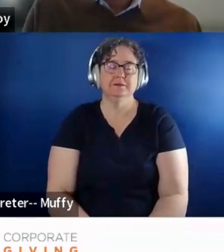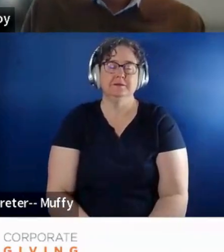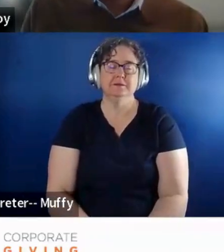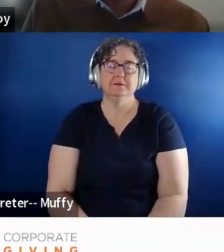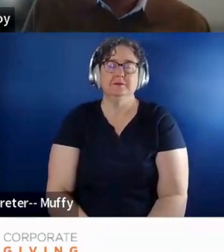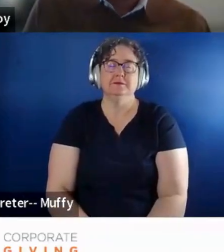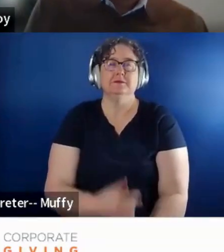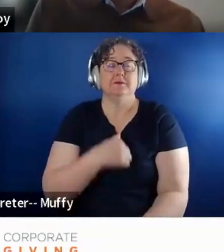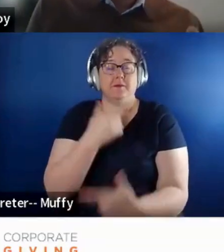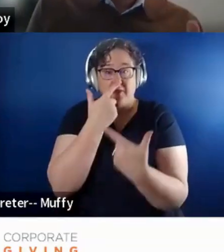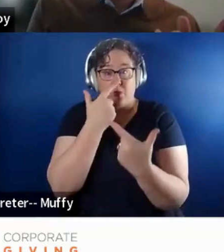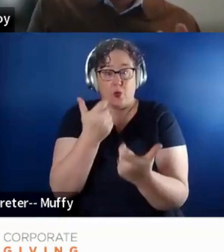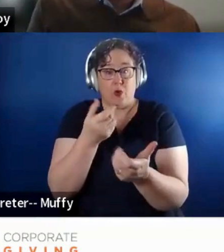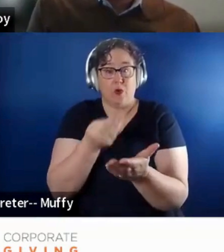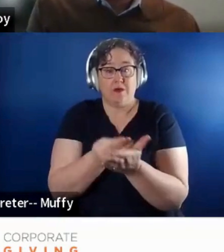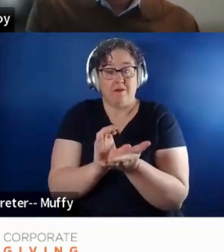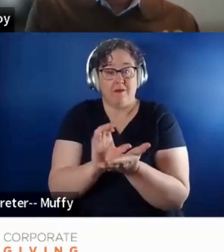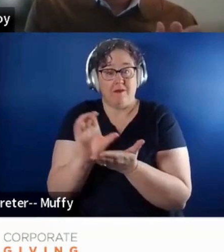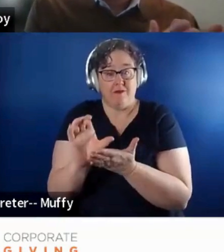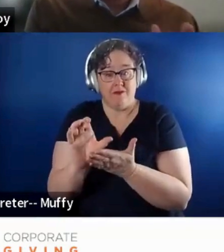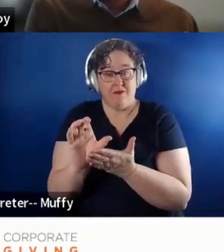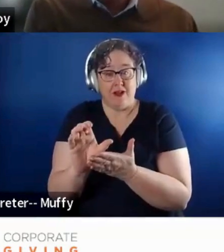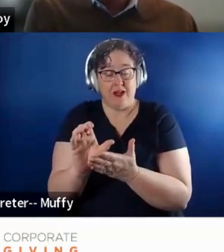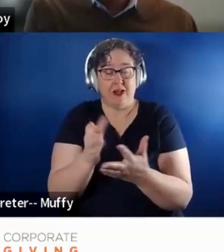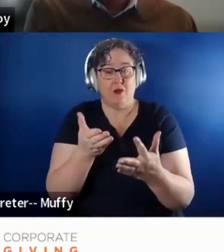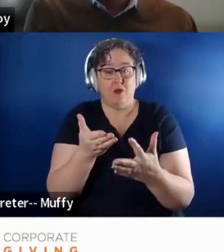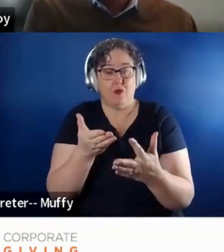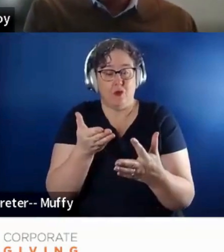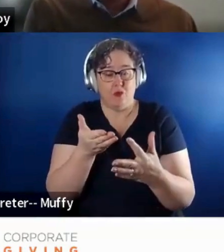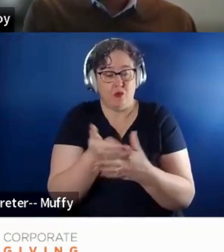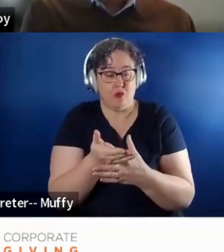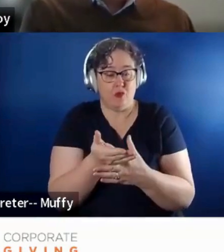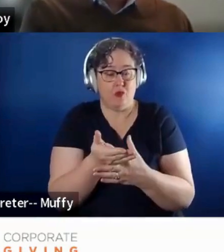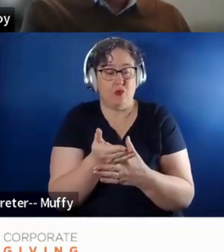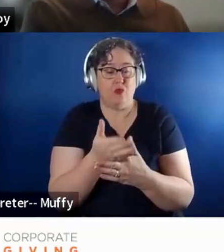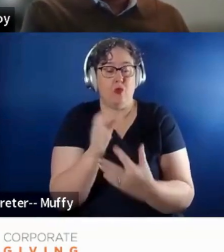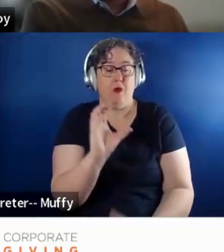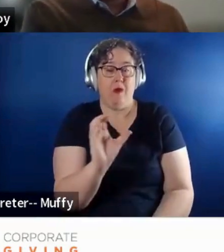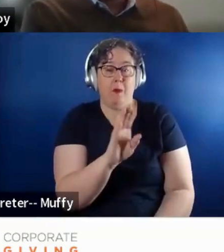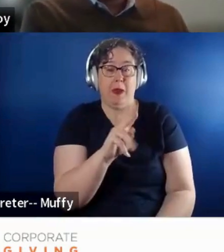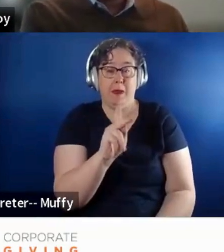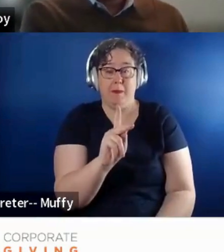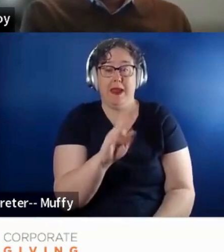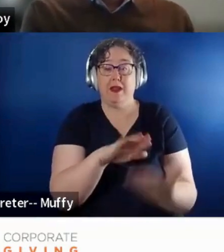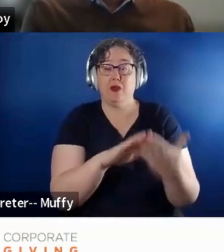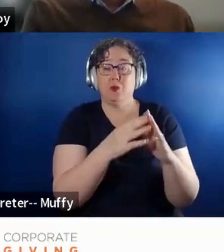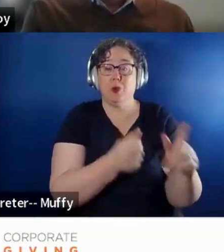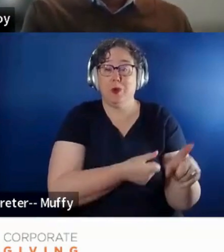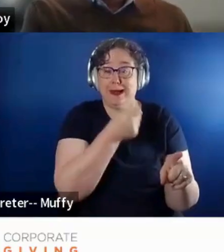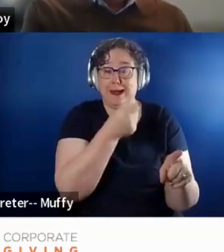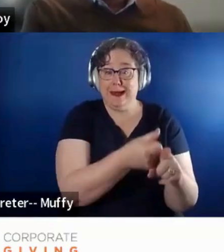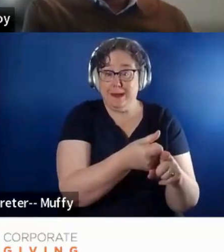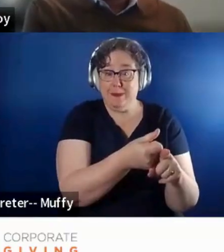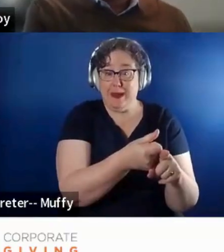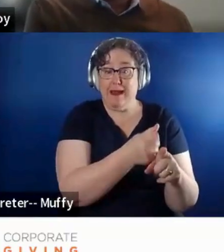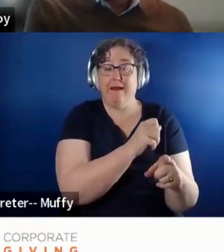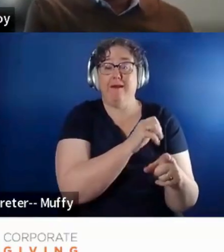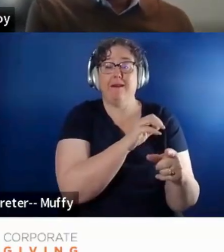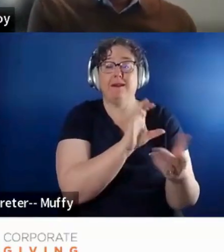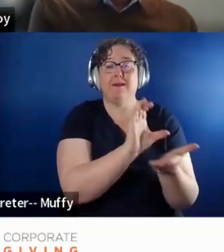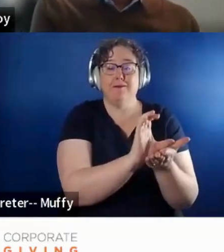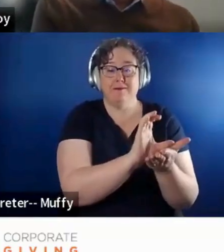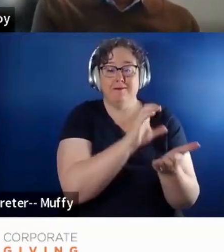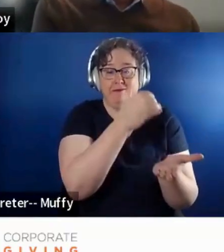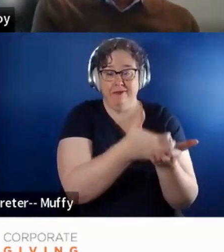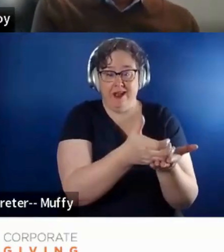if you're interested in funding through the Columbia Bank Community Impact Fund, which is the charitable foundation of the bank, you have to be a